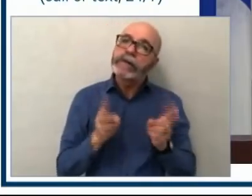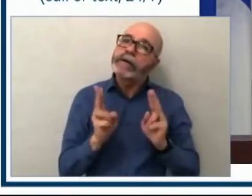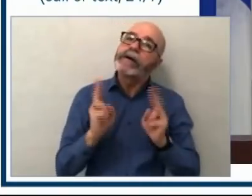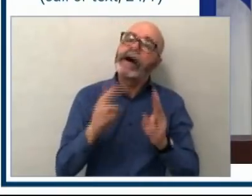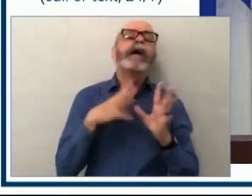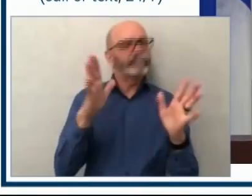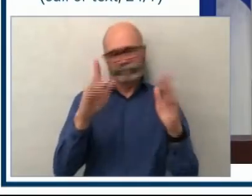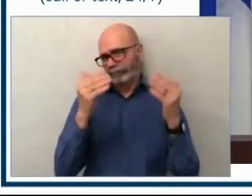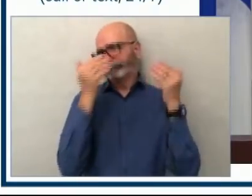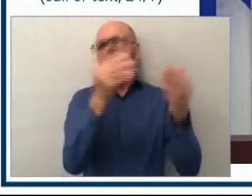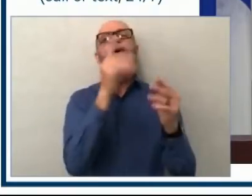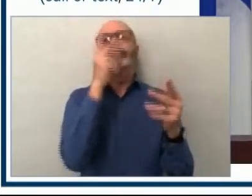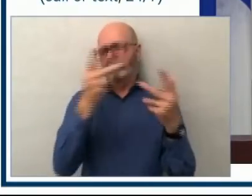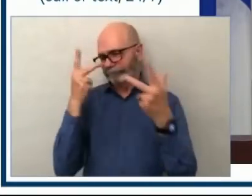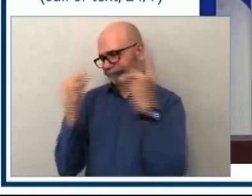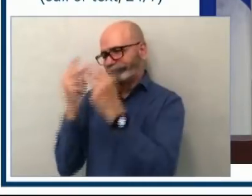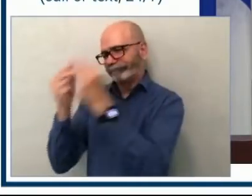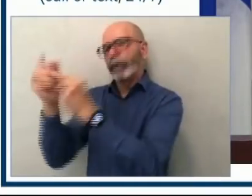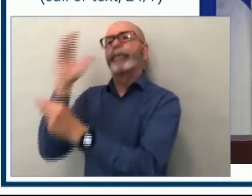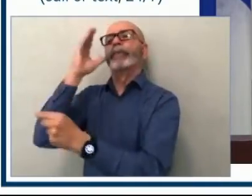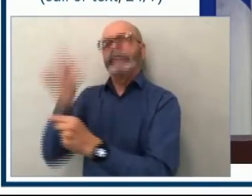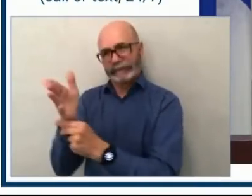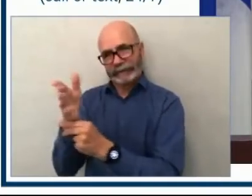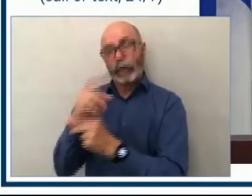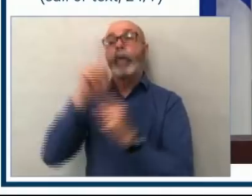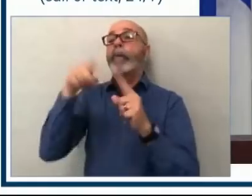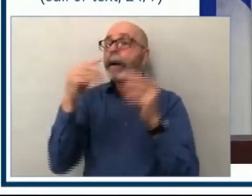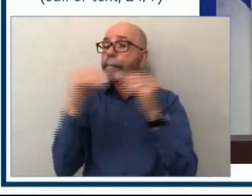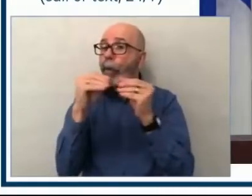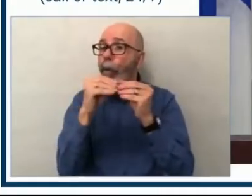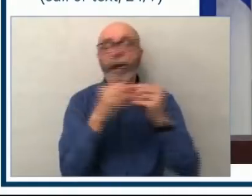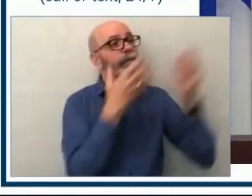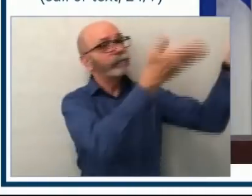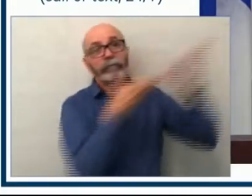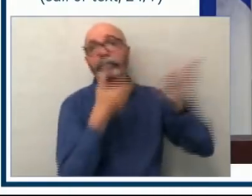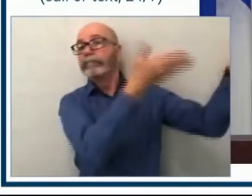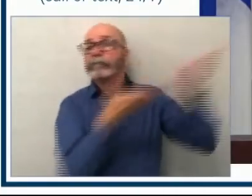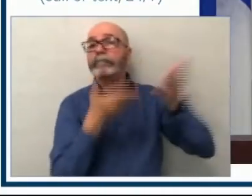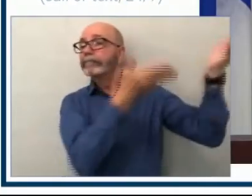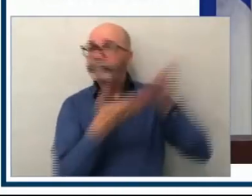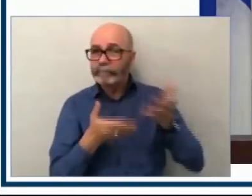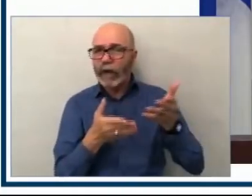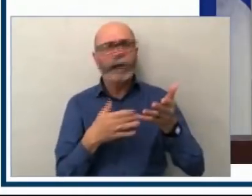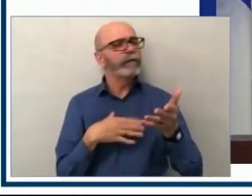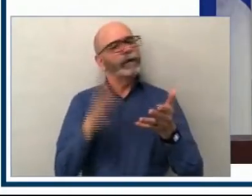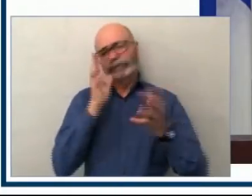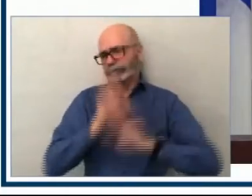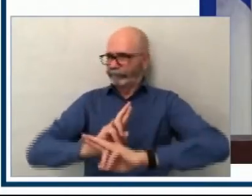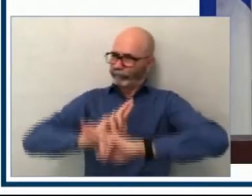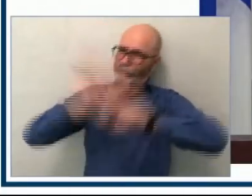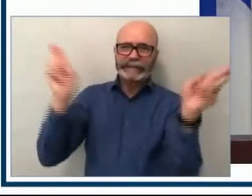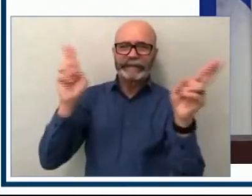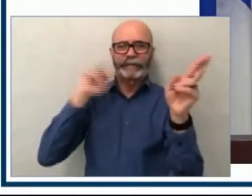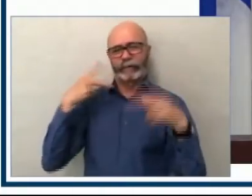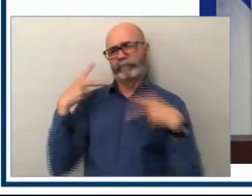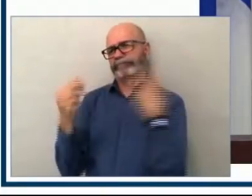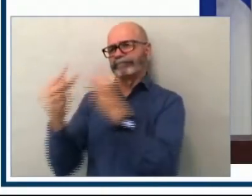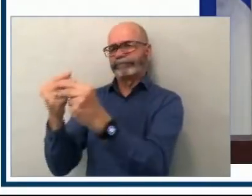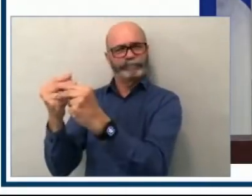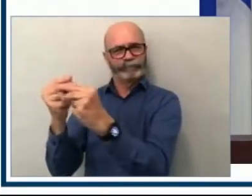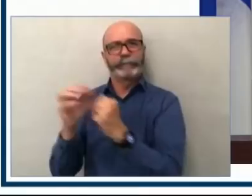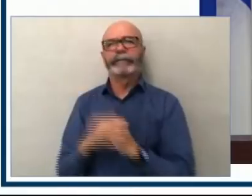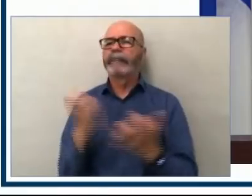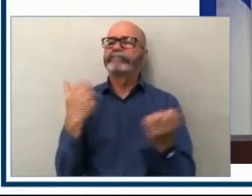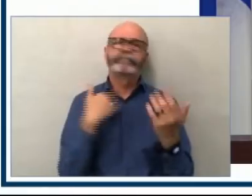as more supply comes in, we will be agile and ready. I want to thank Public Health, the Nova Scotia Health Authority,